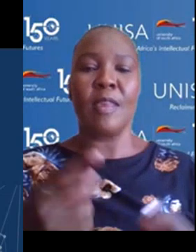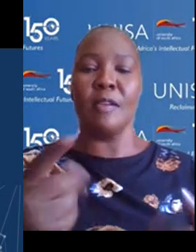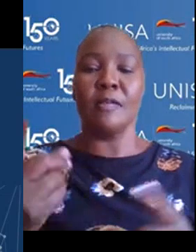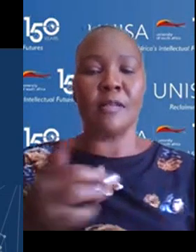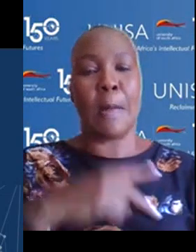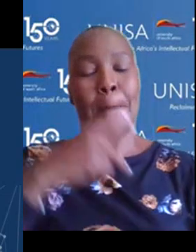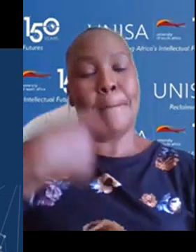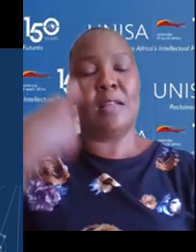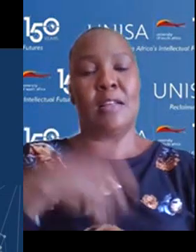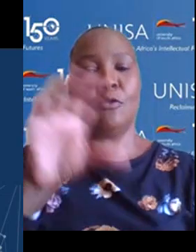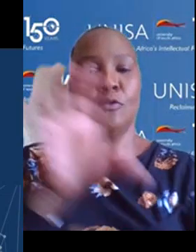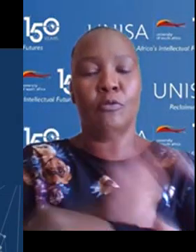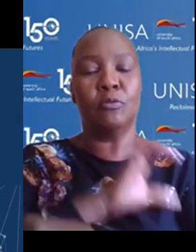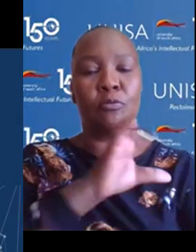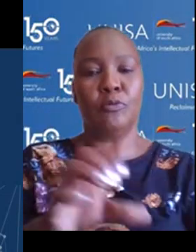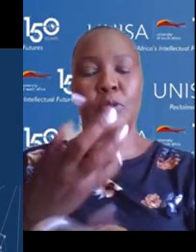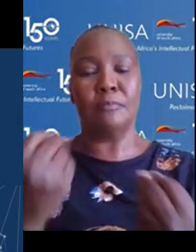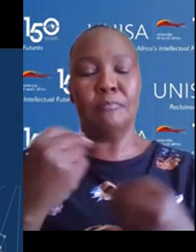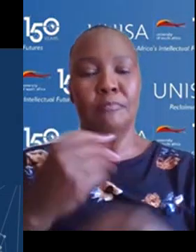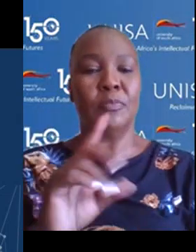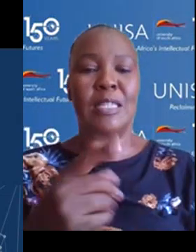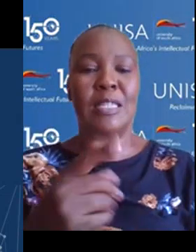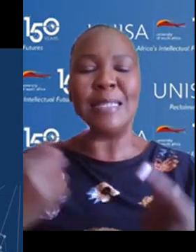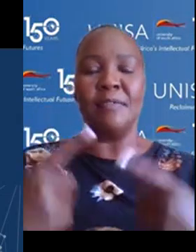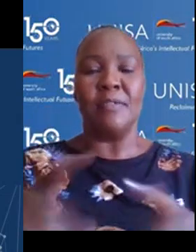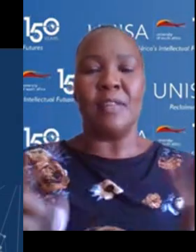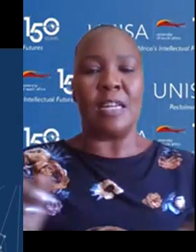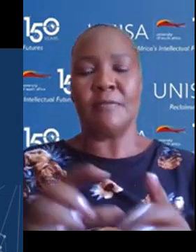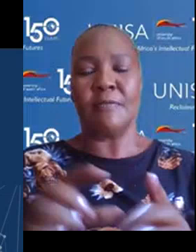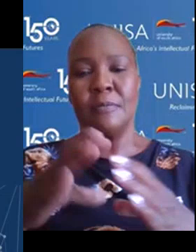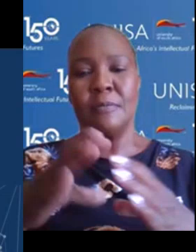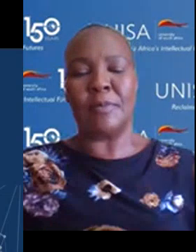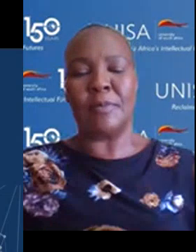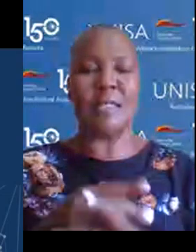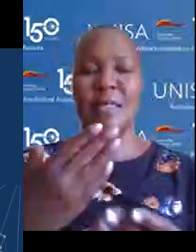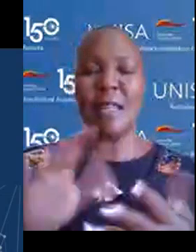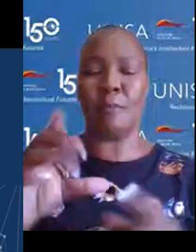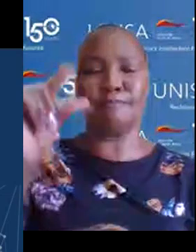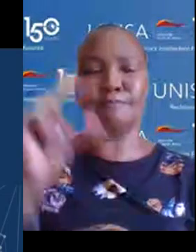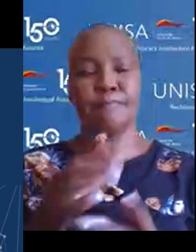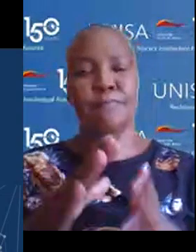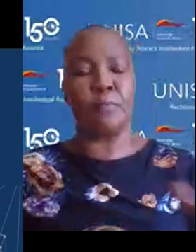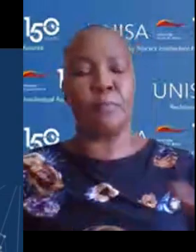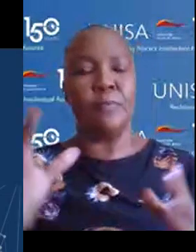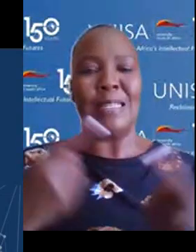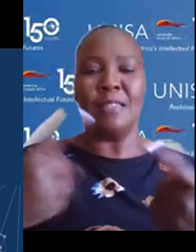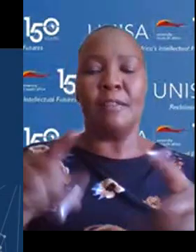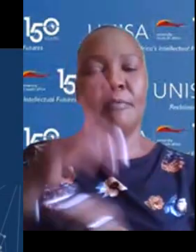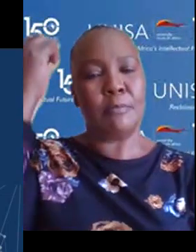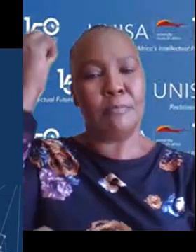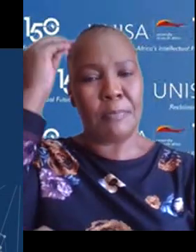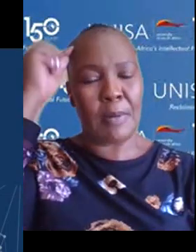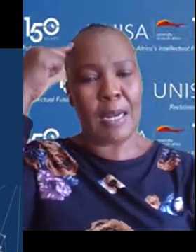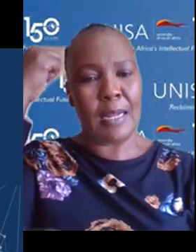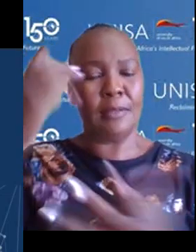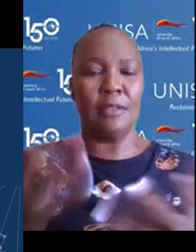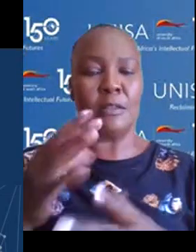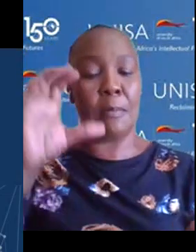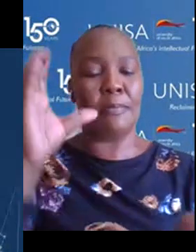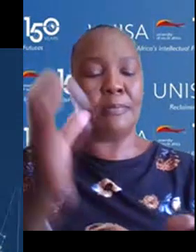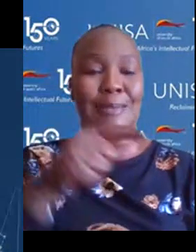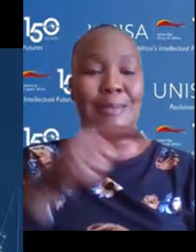personal computers do we get? Now, of course, they come in different shapes and sizes. There are many different brands that you can find out there, but pretty